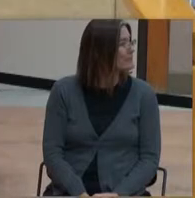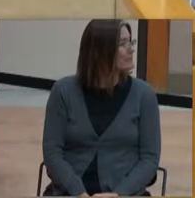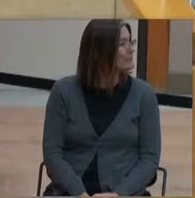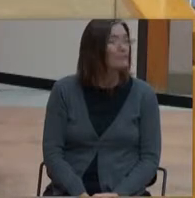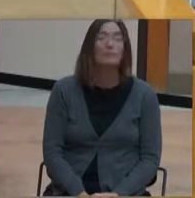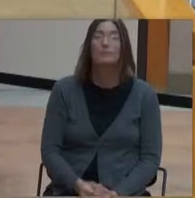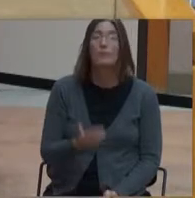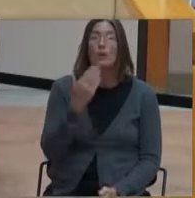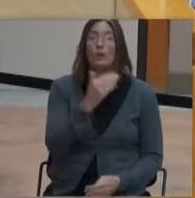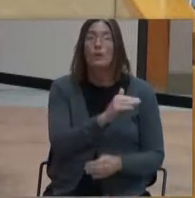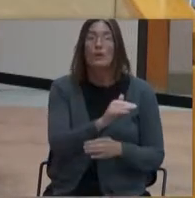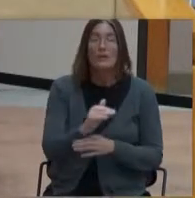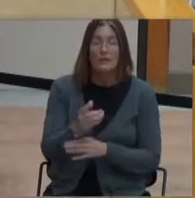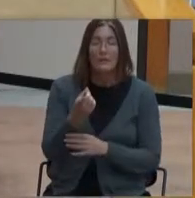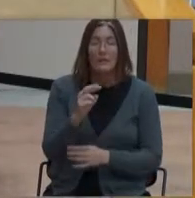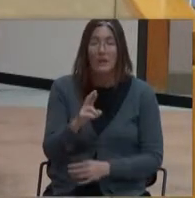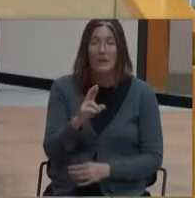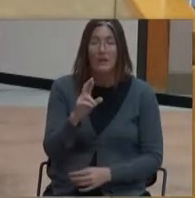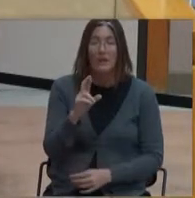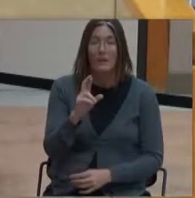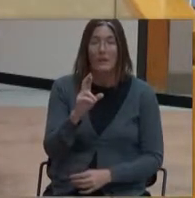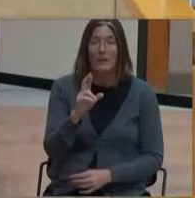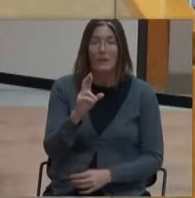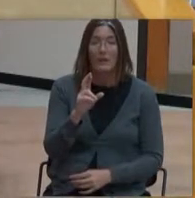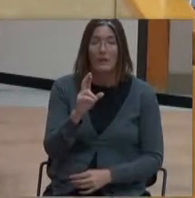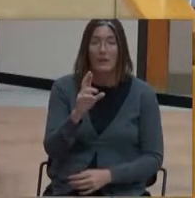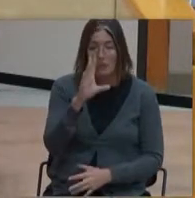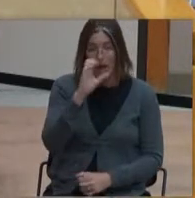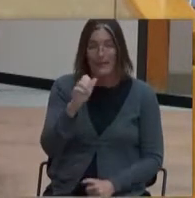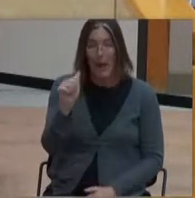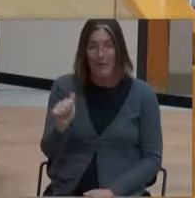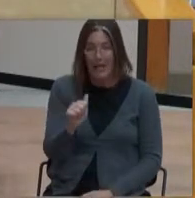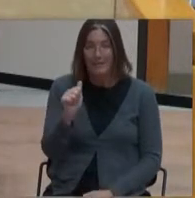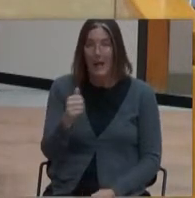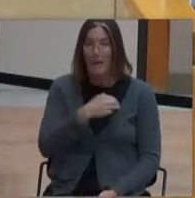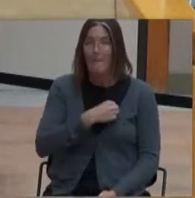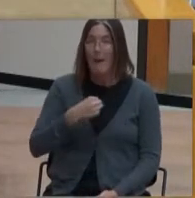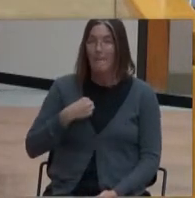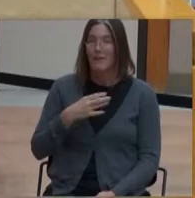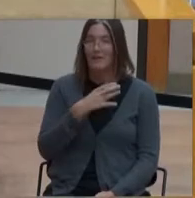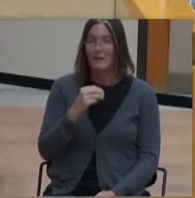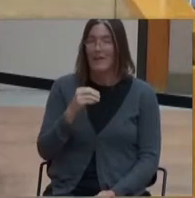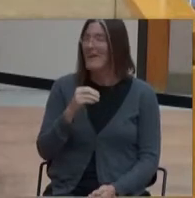Good evening, Dr. Amesqua, members of the board, and